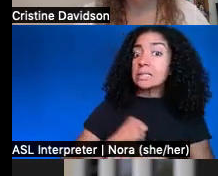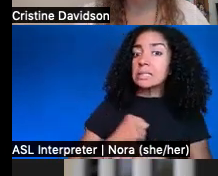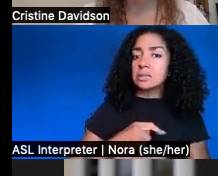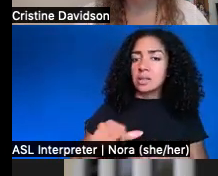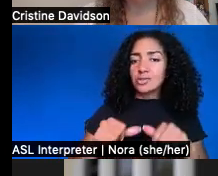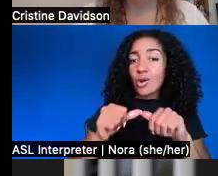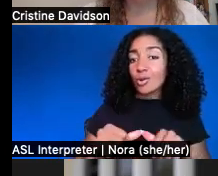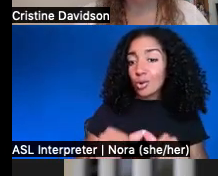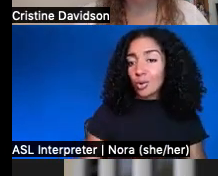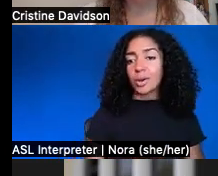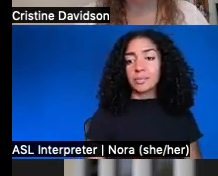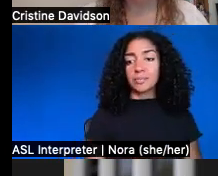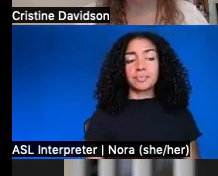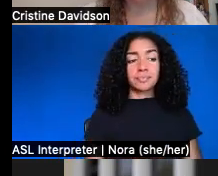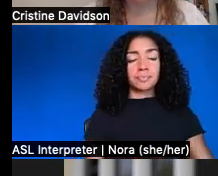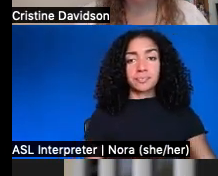And